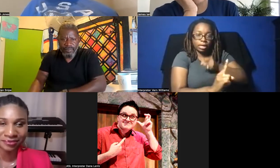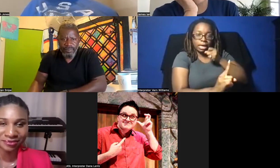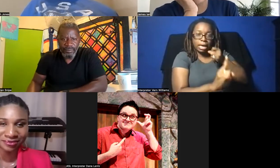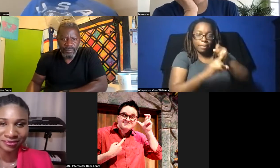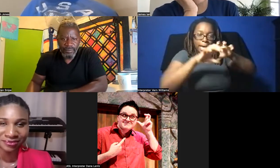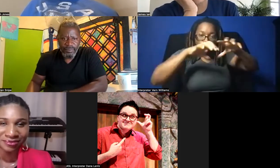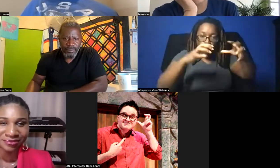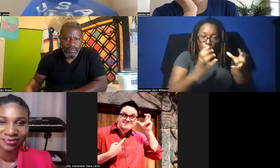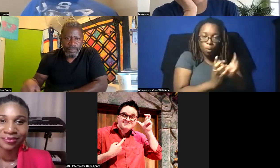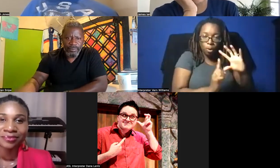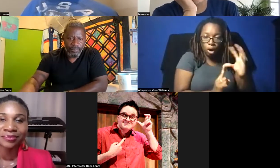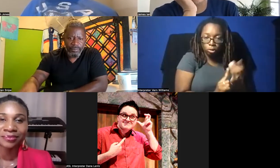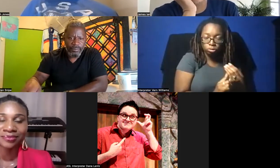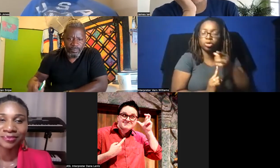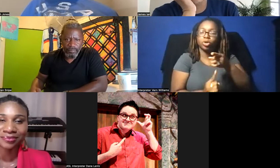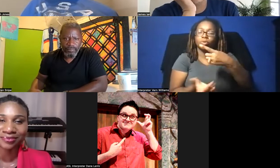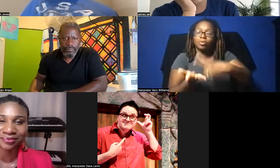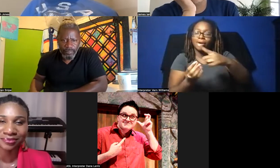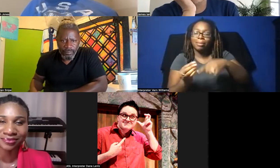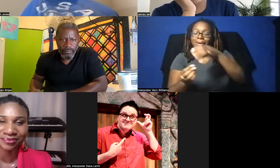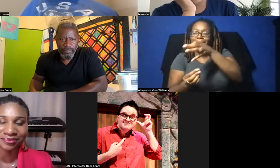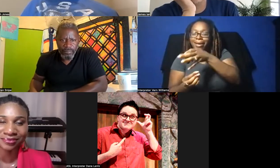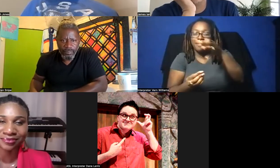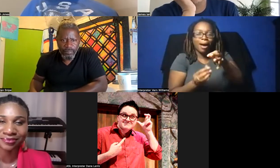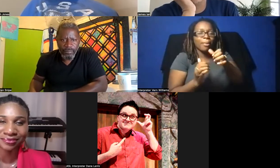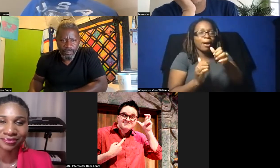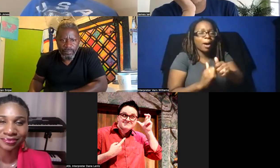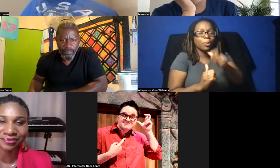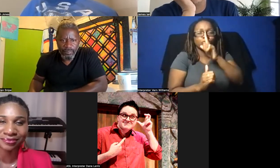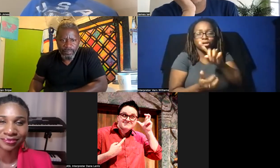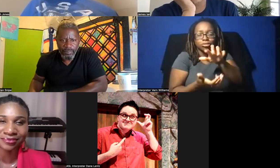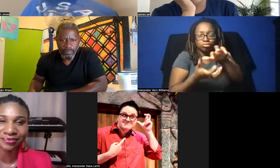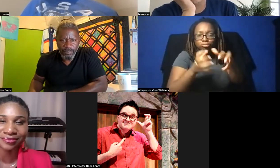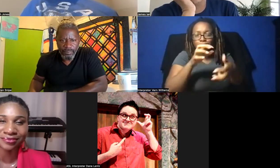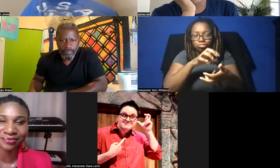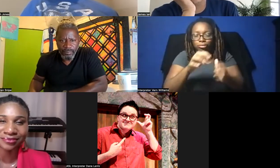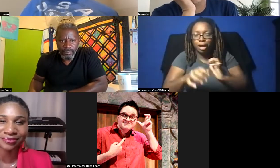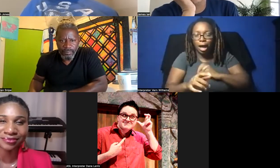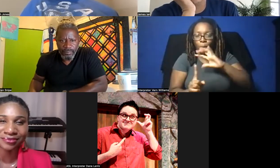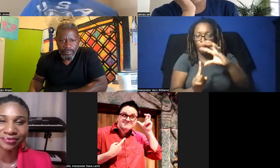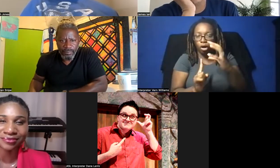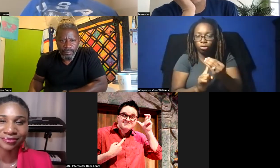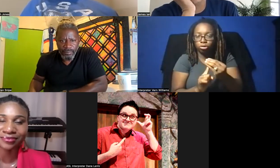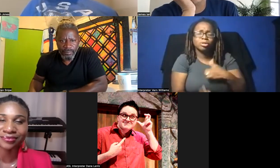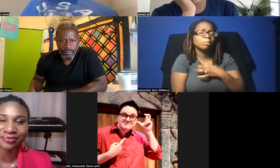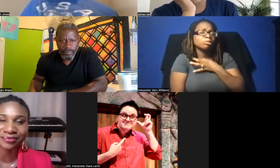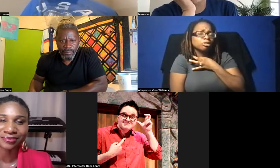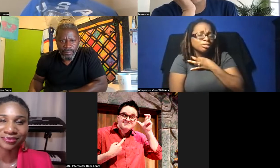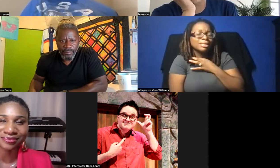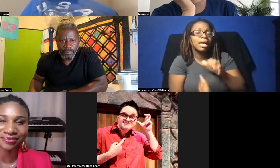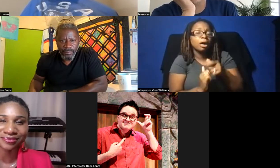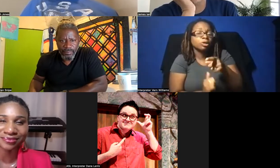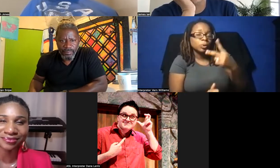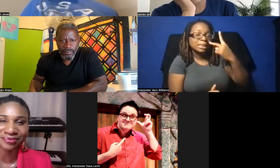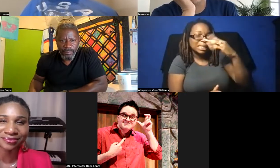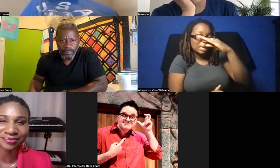about hip hop and how it's shaped our culture. And I'm just curious how anyone can answer this, how you see Black